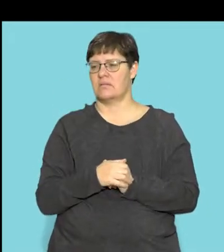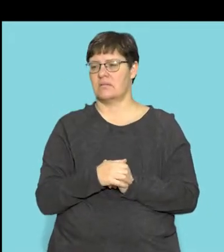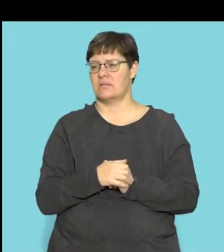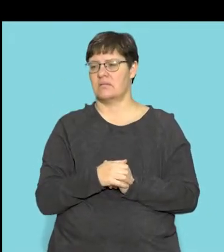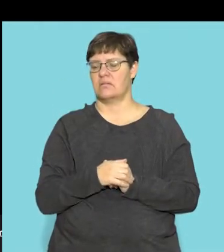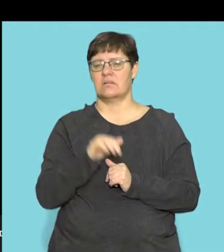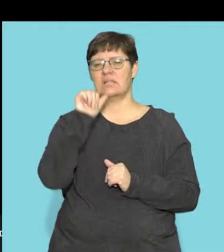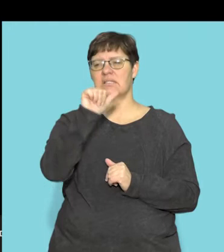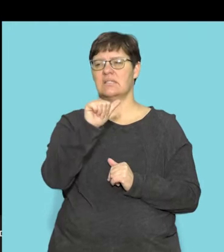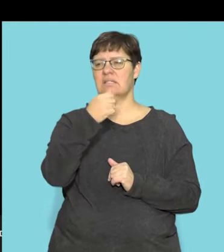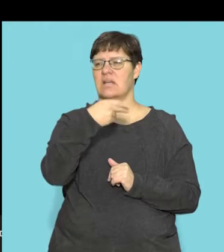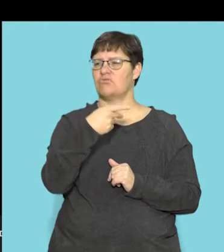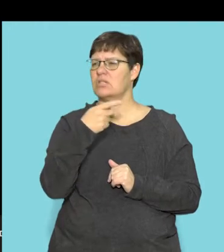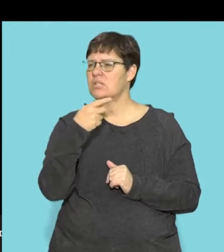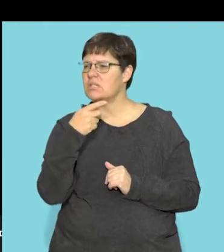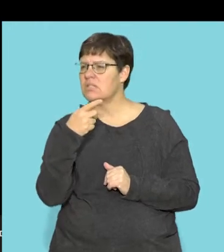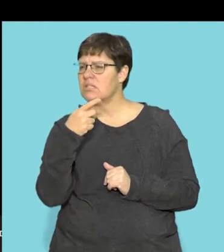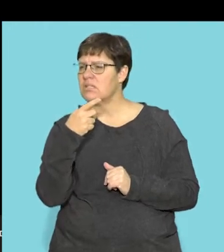9,600,000, and I will be